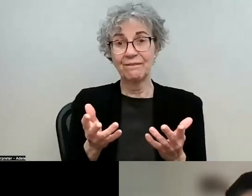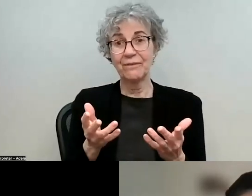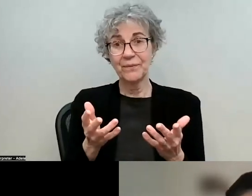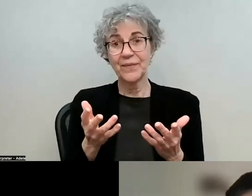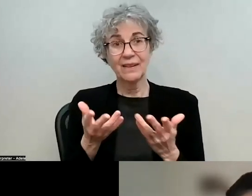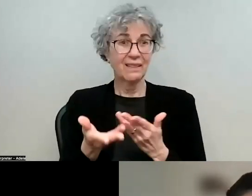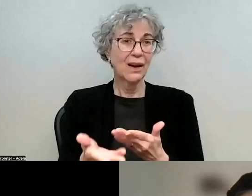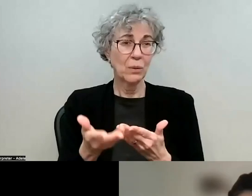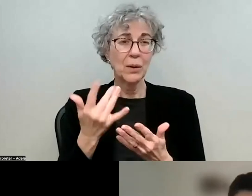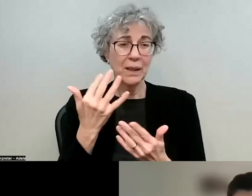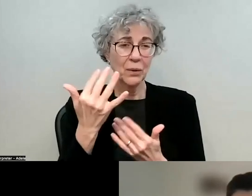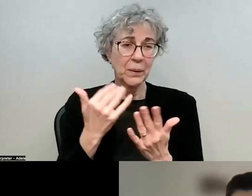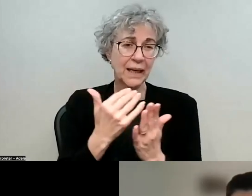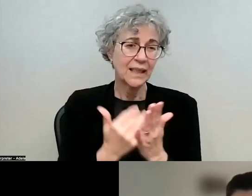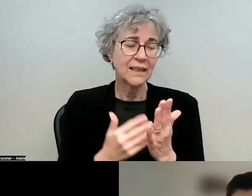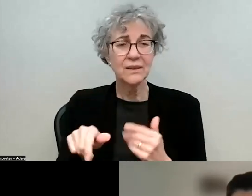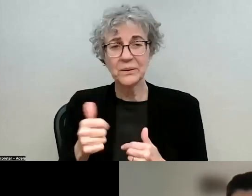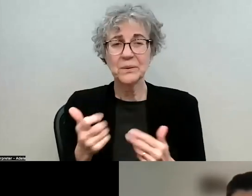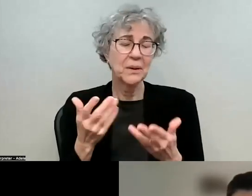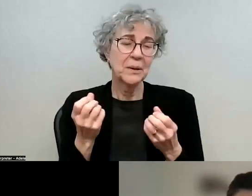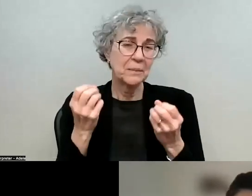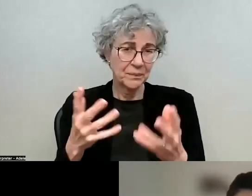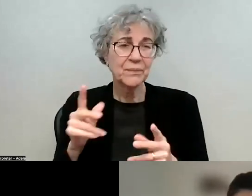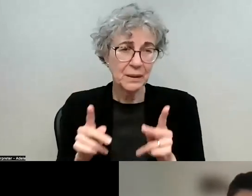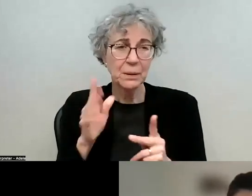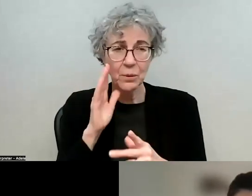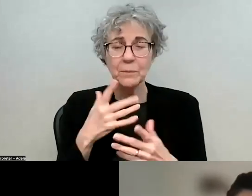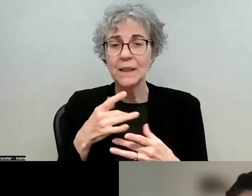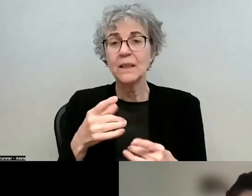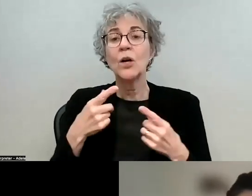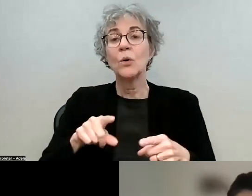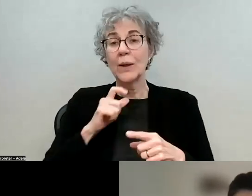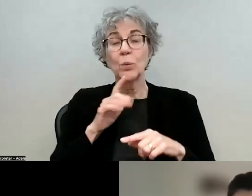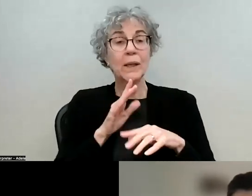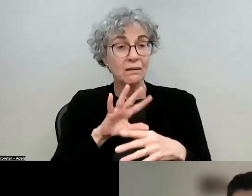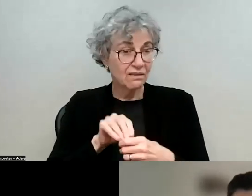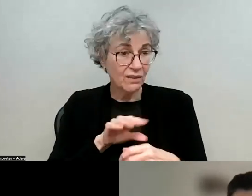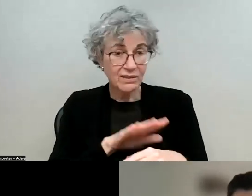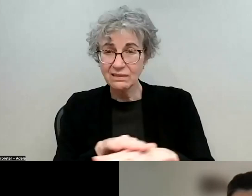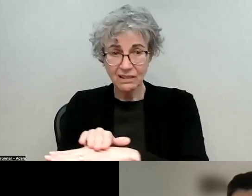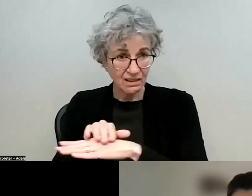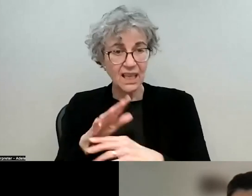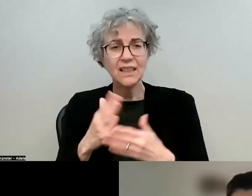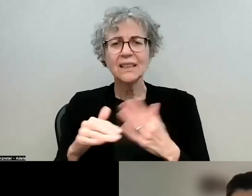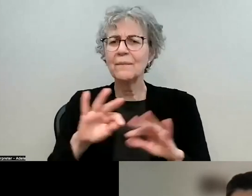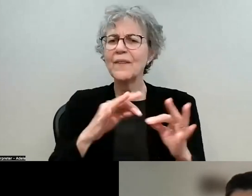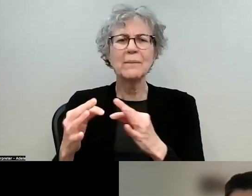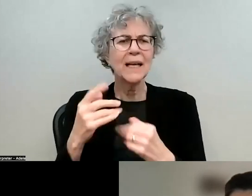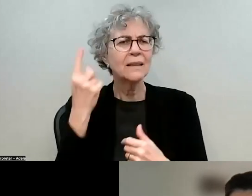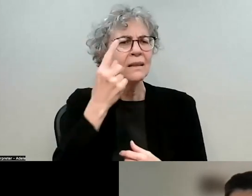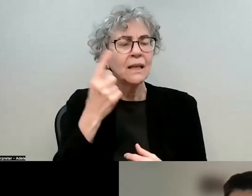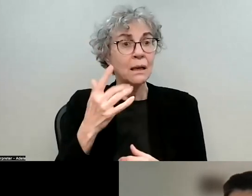a wait list or lots of people interested. When we did our consultation, some families were asking, can I buy a